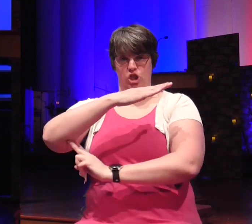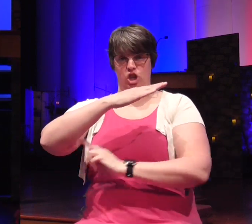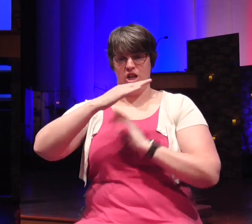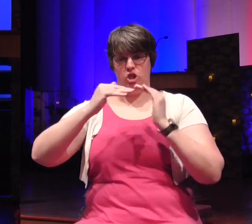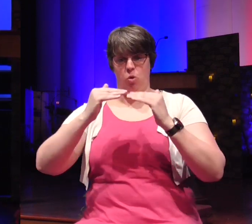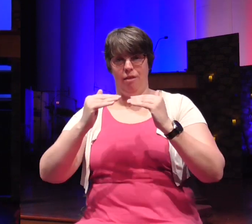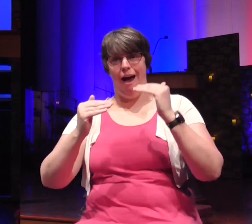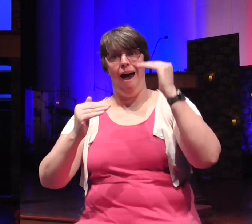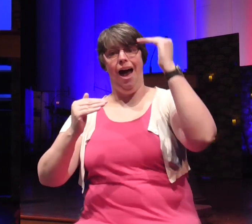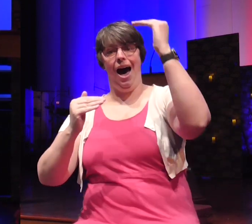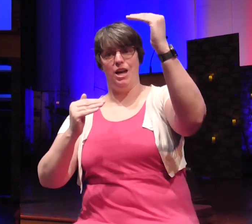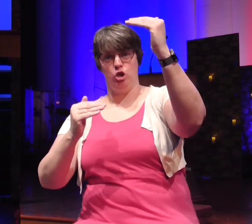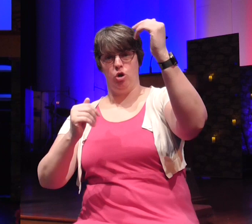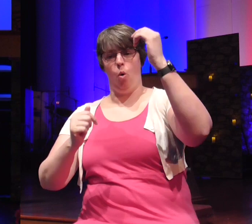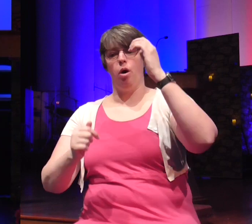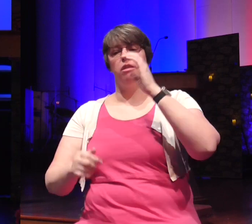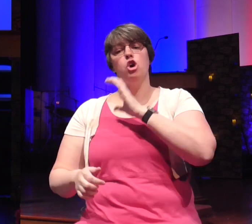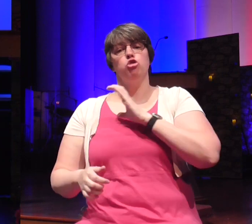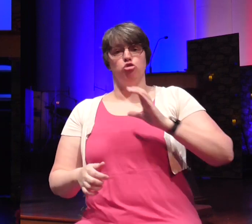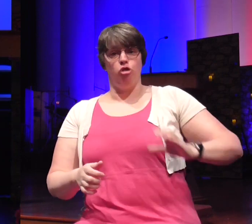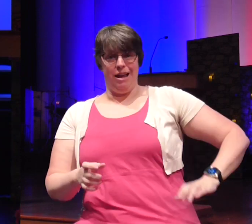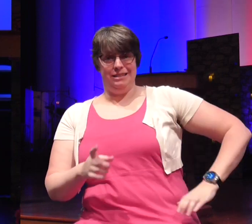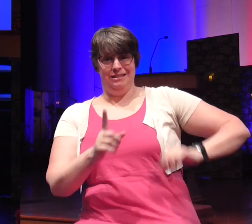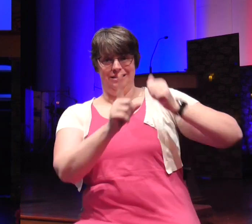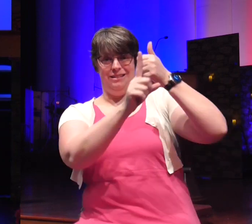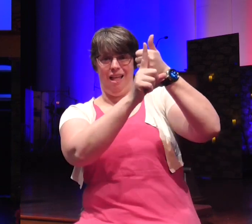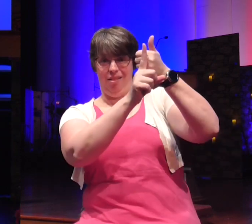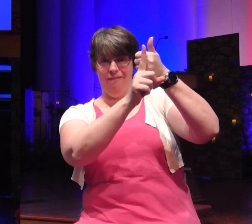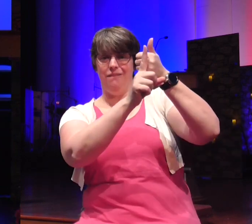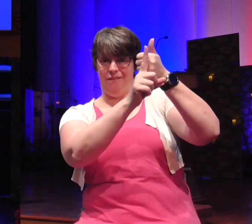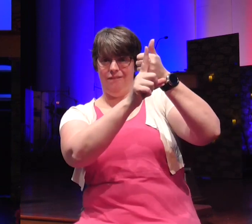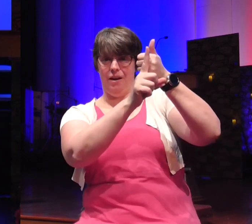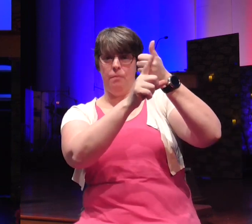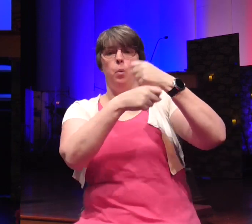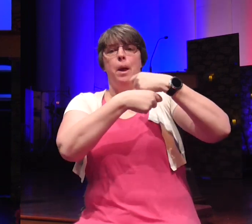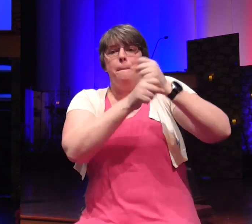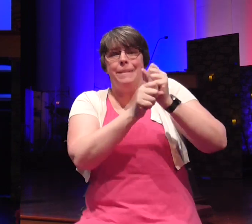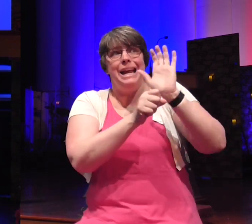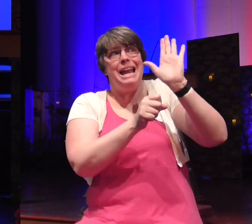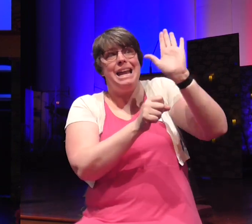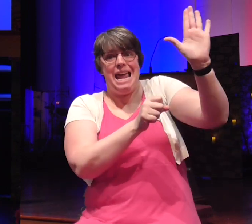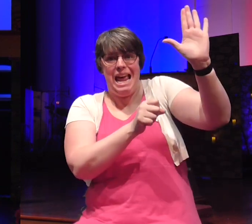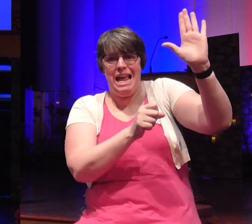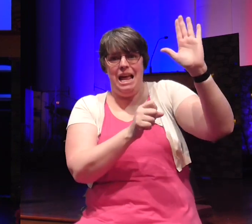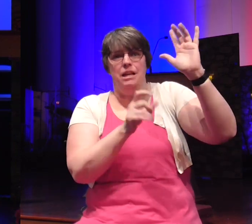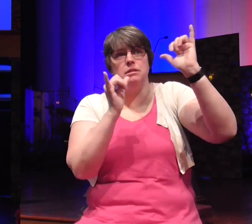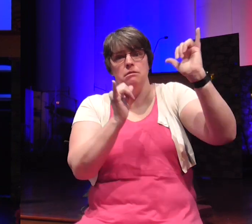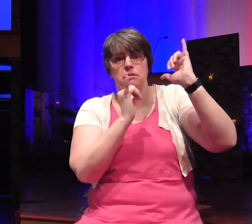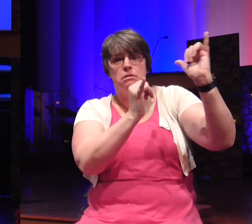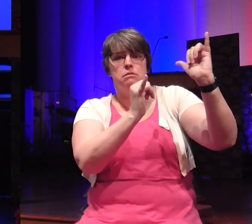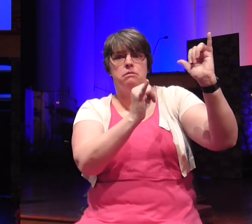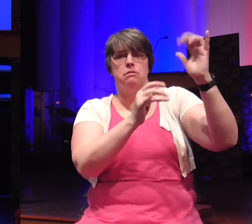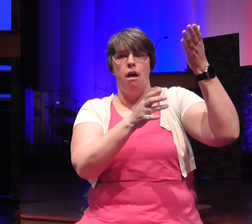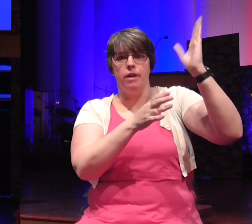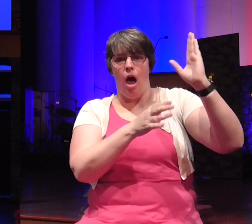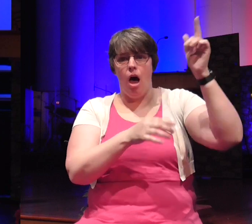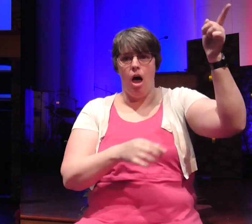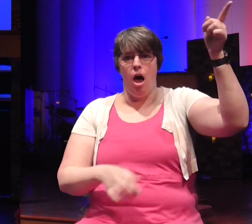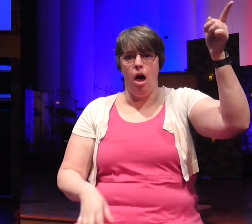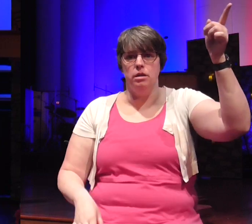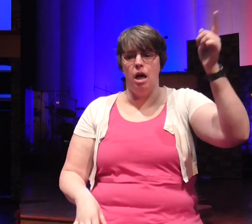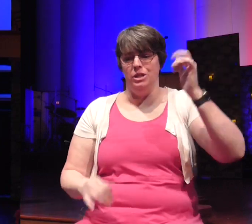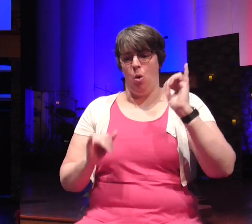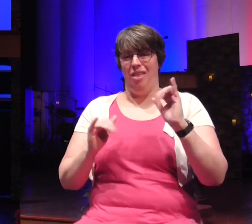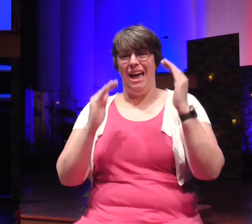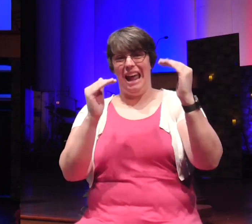or what could be called the Christ self, made in the image and after the nature and the likeness of God. And this higher self, this